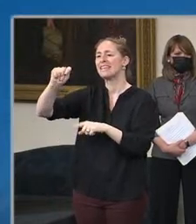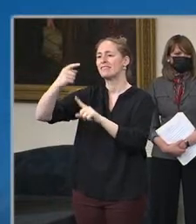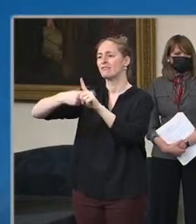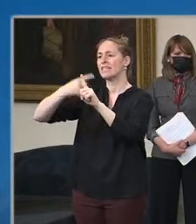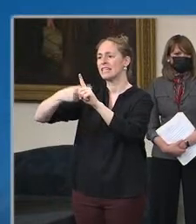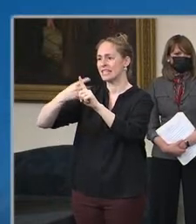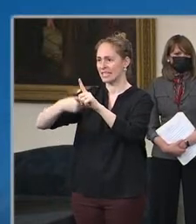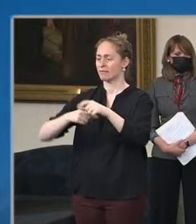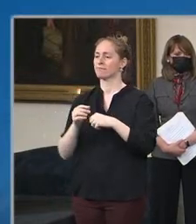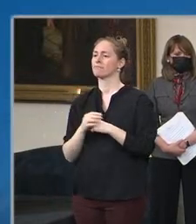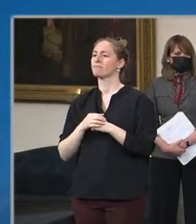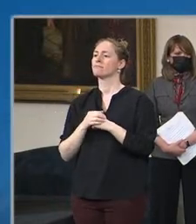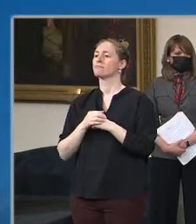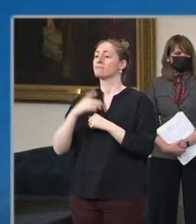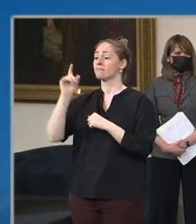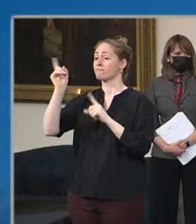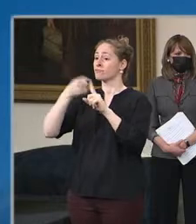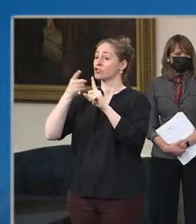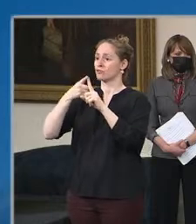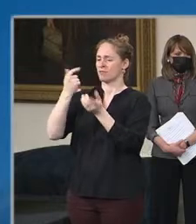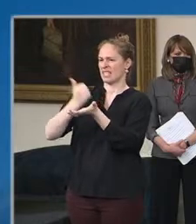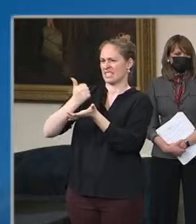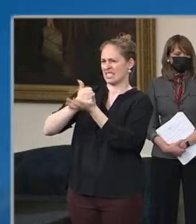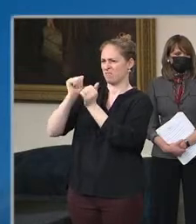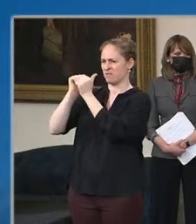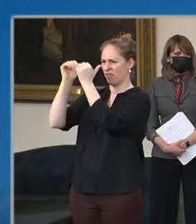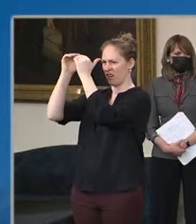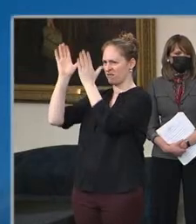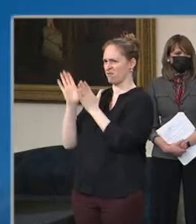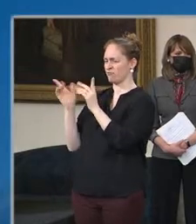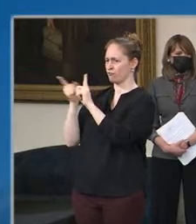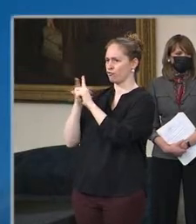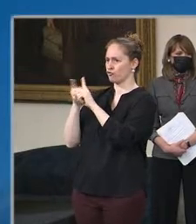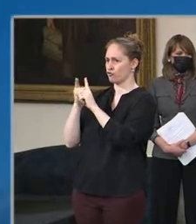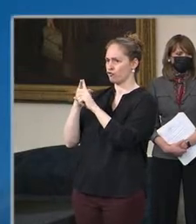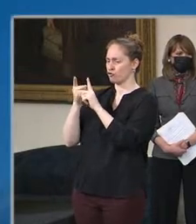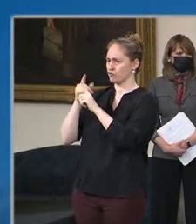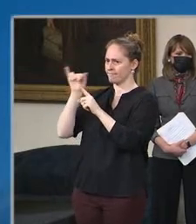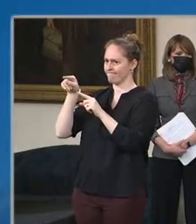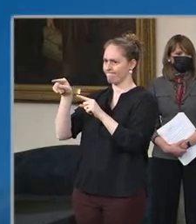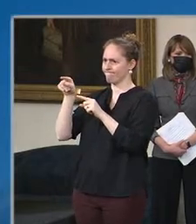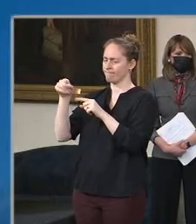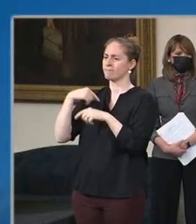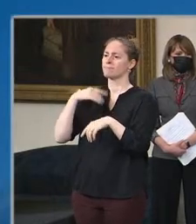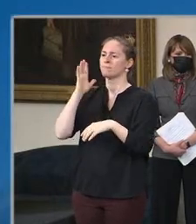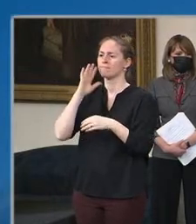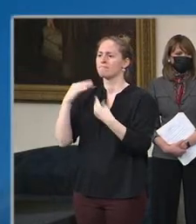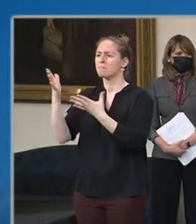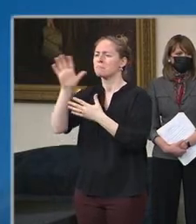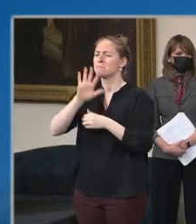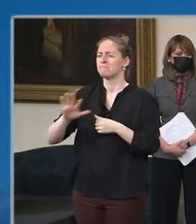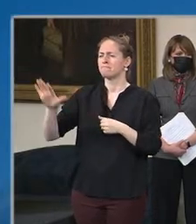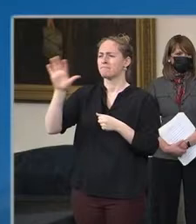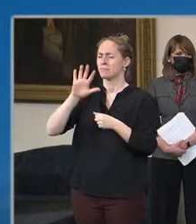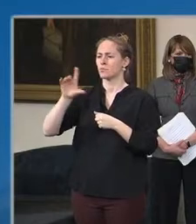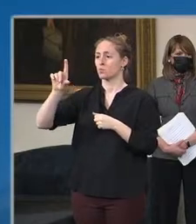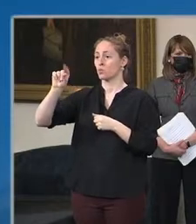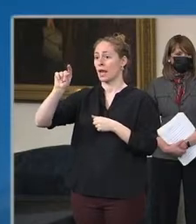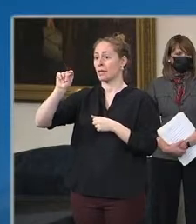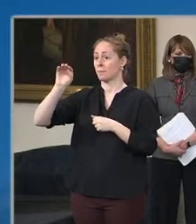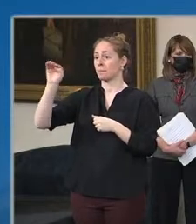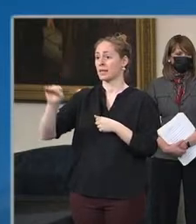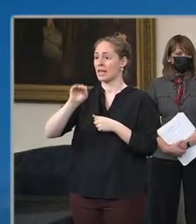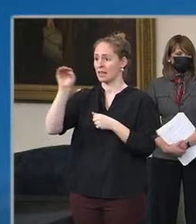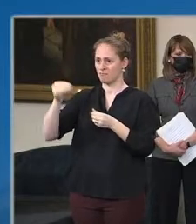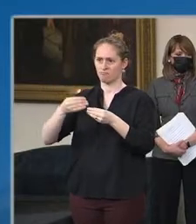the Assisted Housing Relief Program, has provided about $20 million from April through